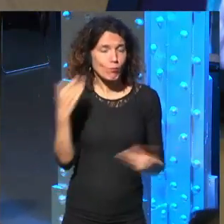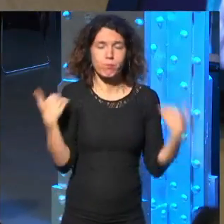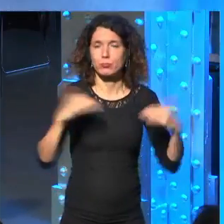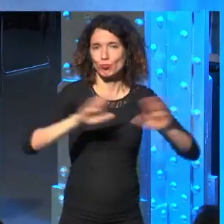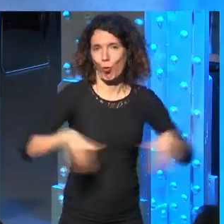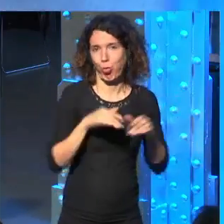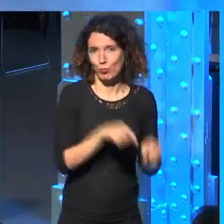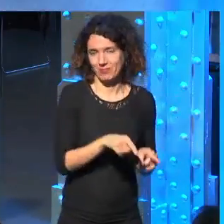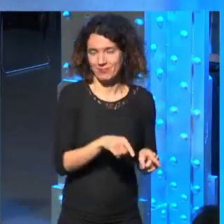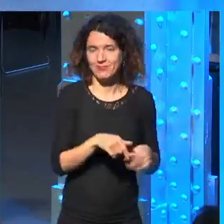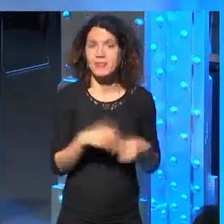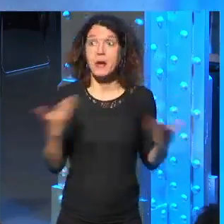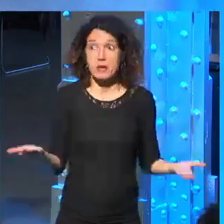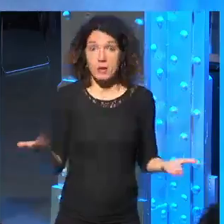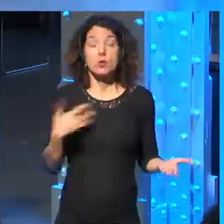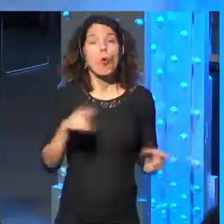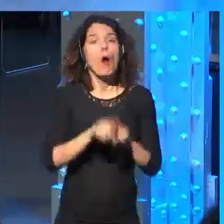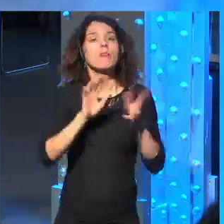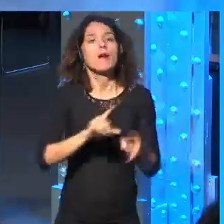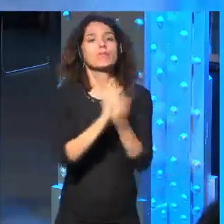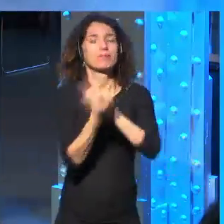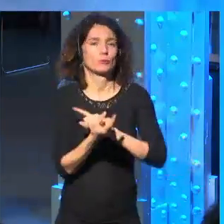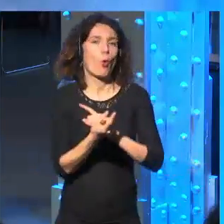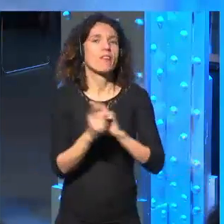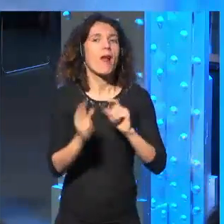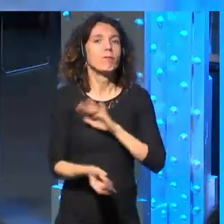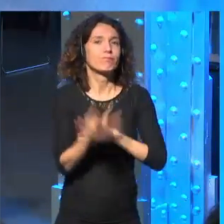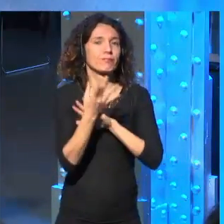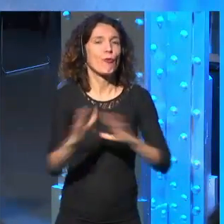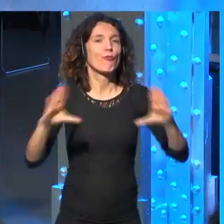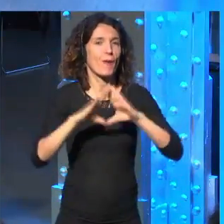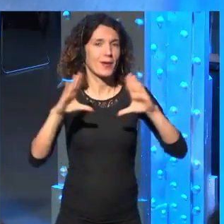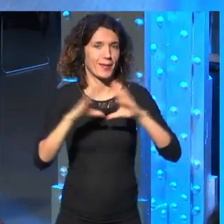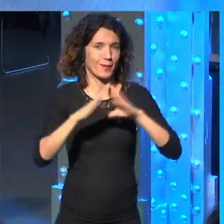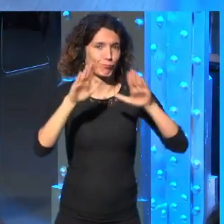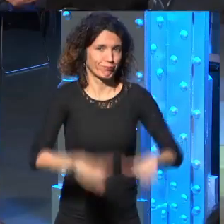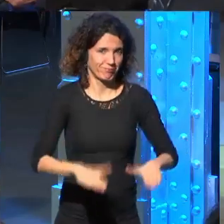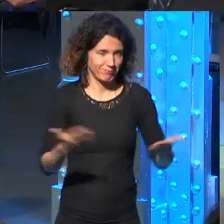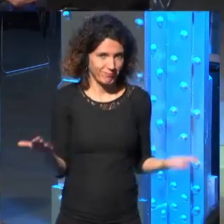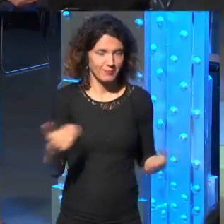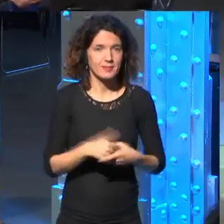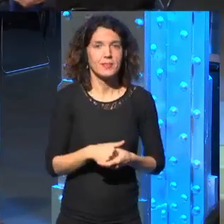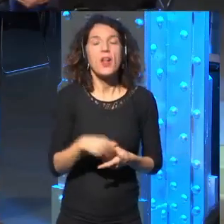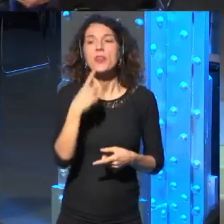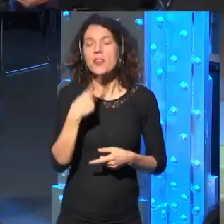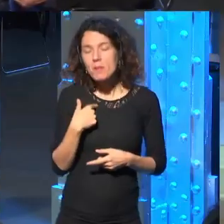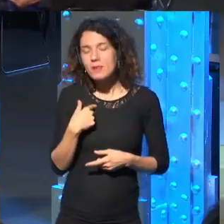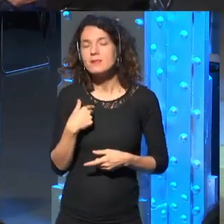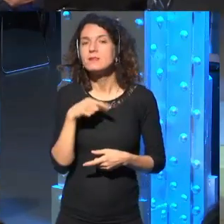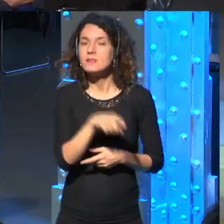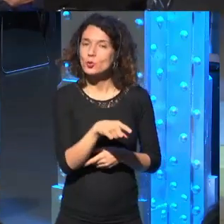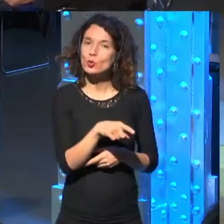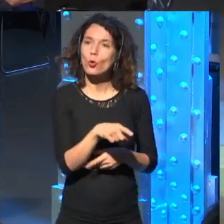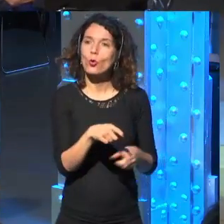how I become a feminist. Good. But tell me, Orhan, that makes you a journalist